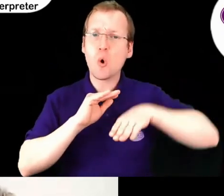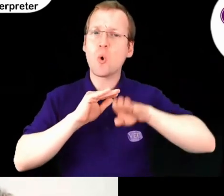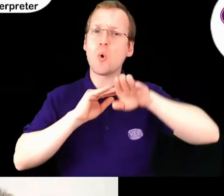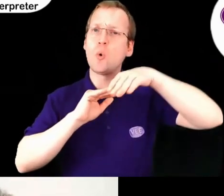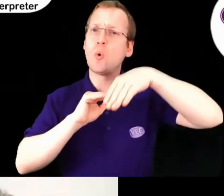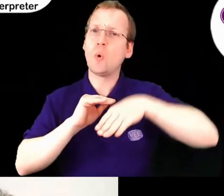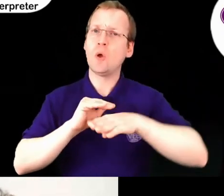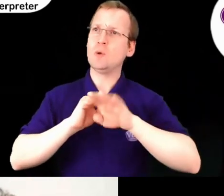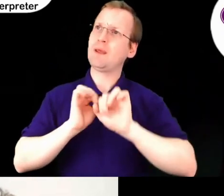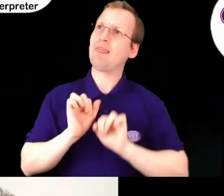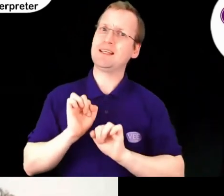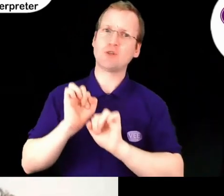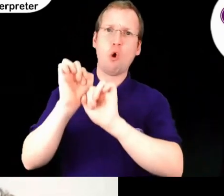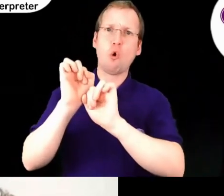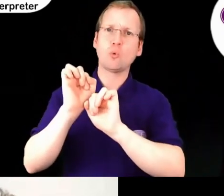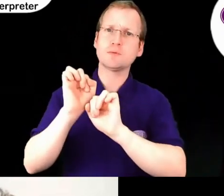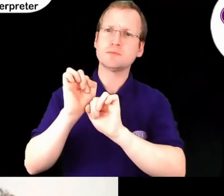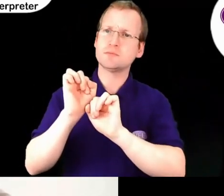go with his